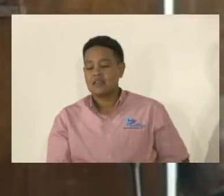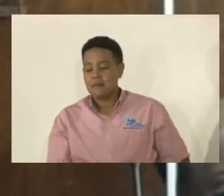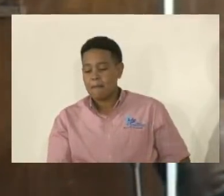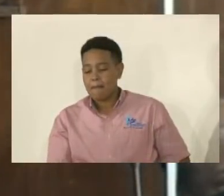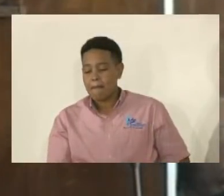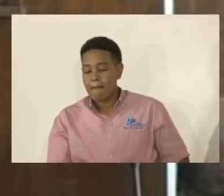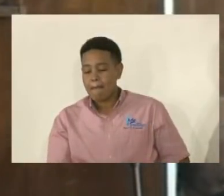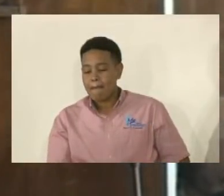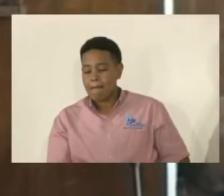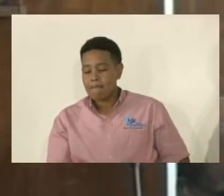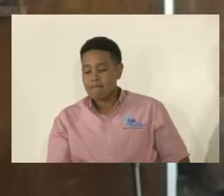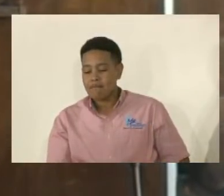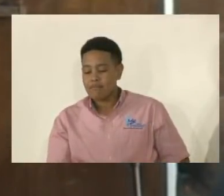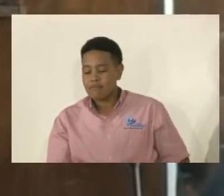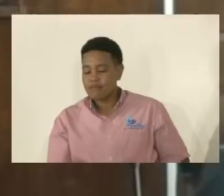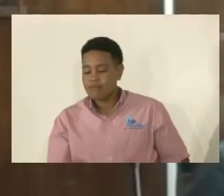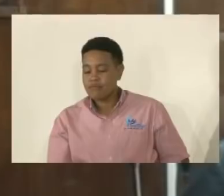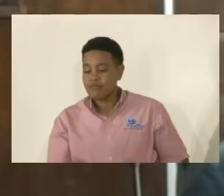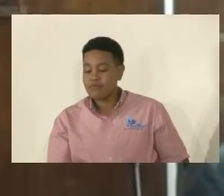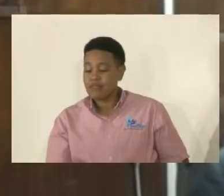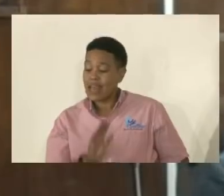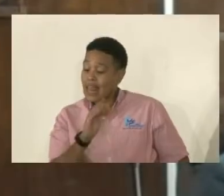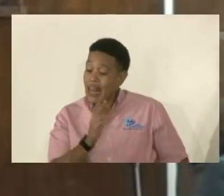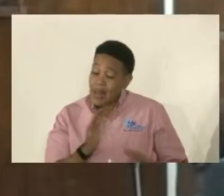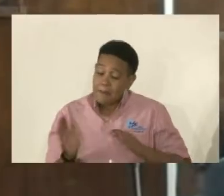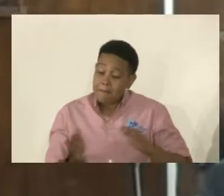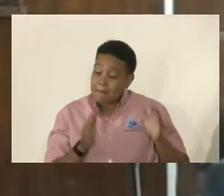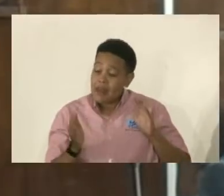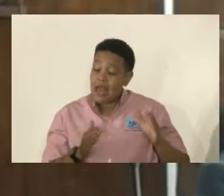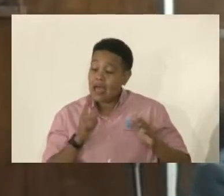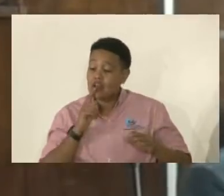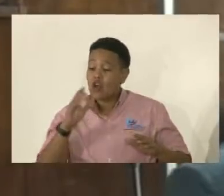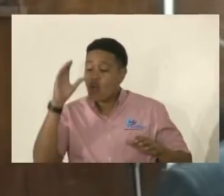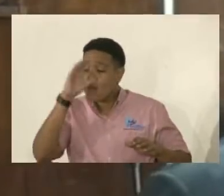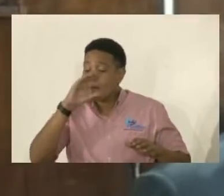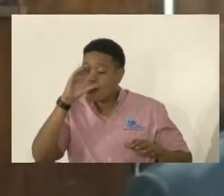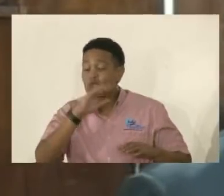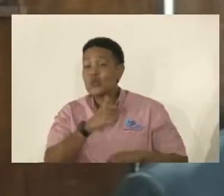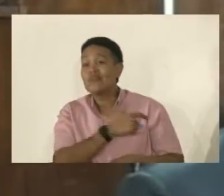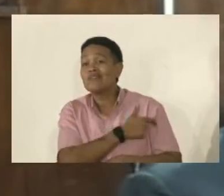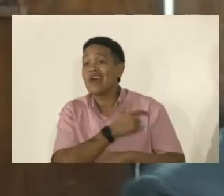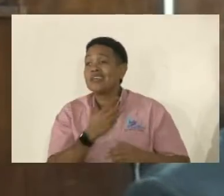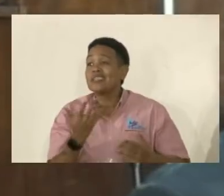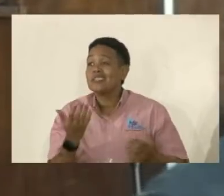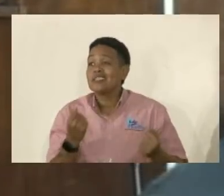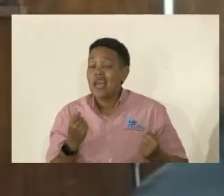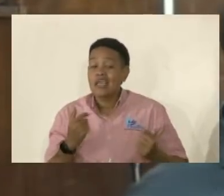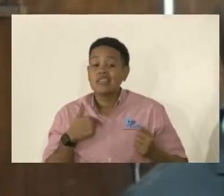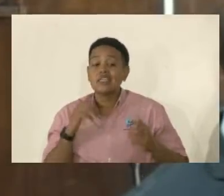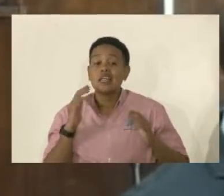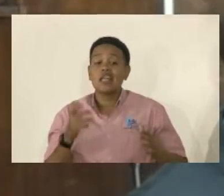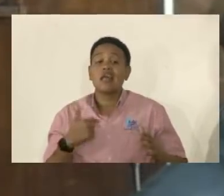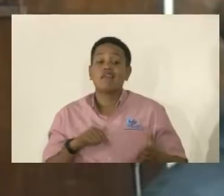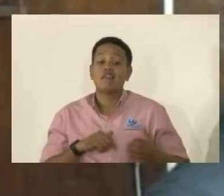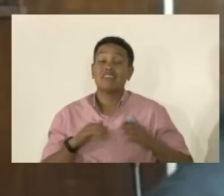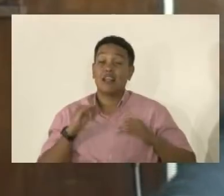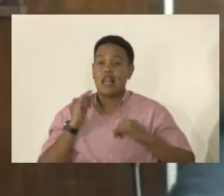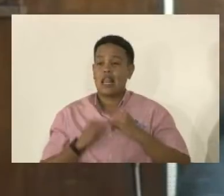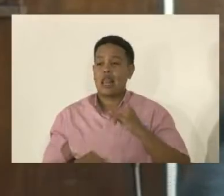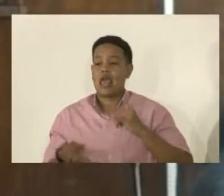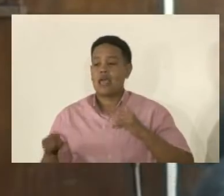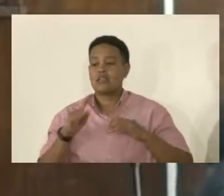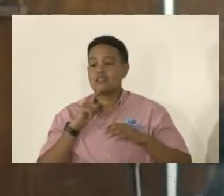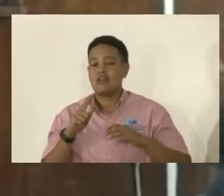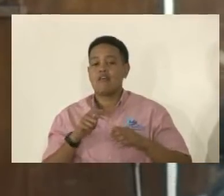The failure to aggressively plan and pursue vaccine acquisition has left us at the lowest end of